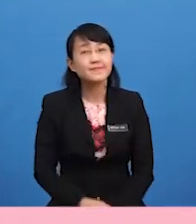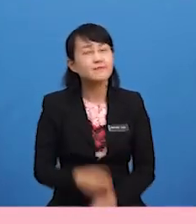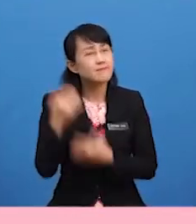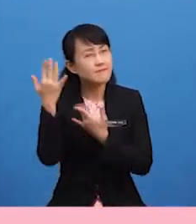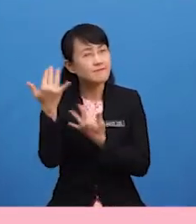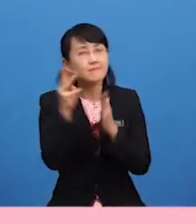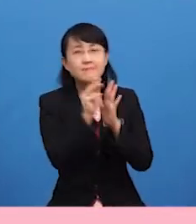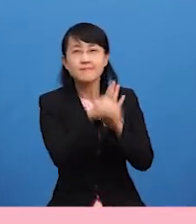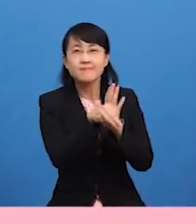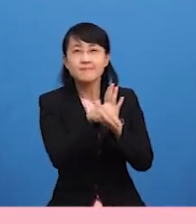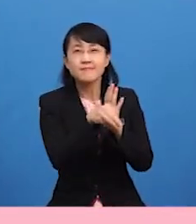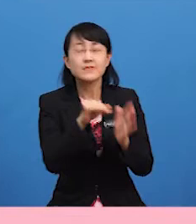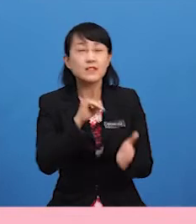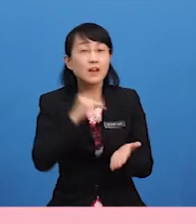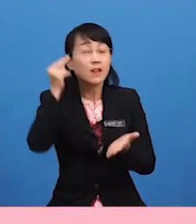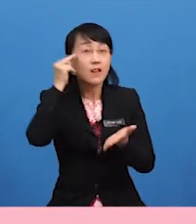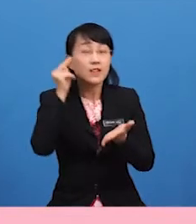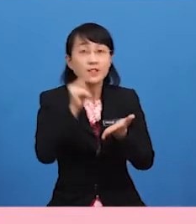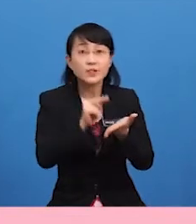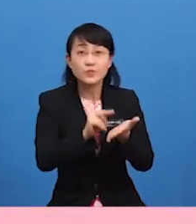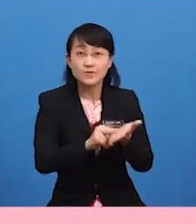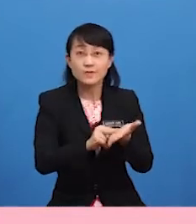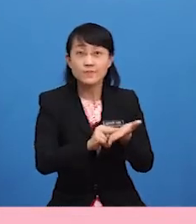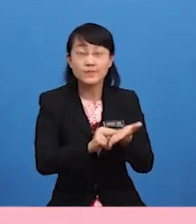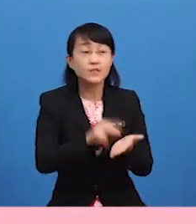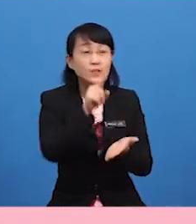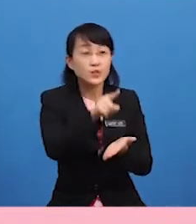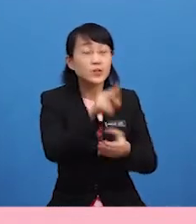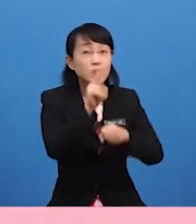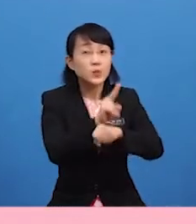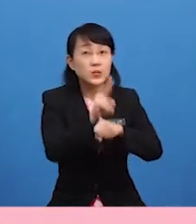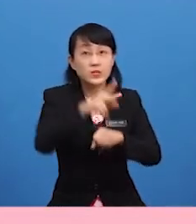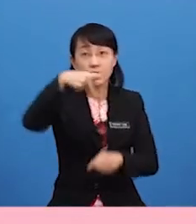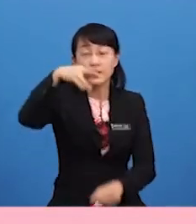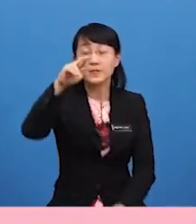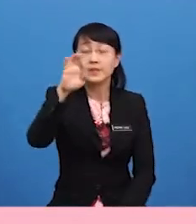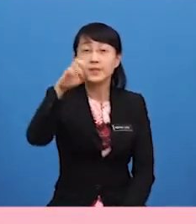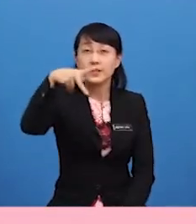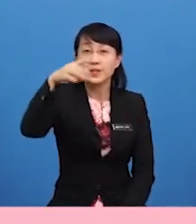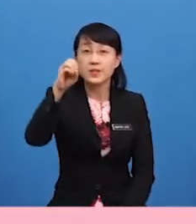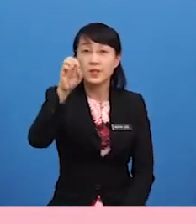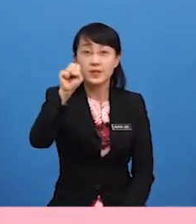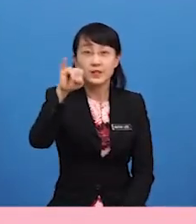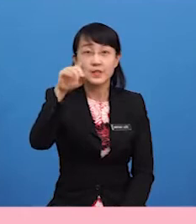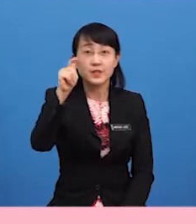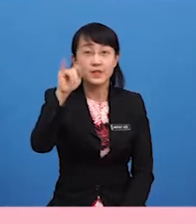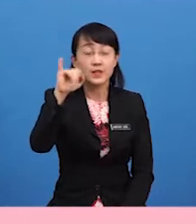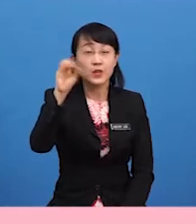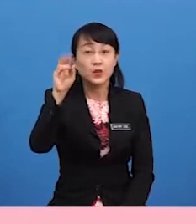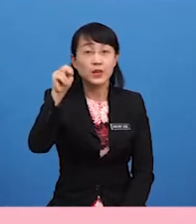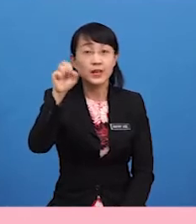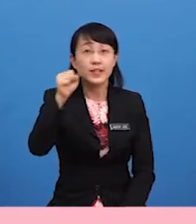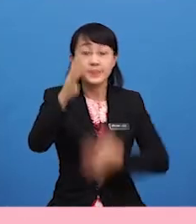Wait a minute. I noticed that you're using prepositions in your own